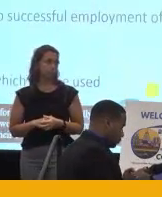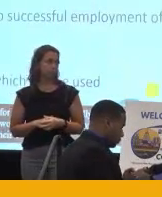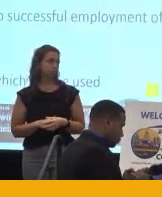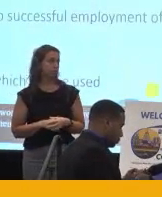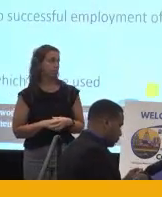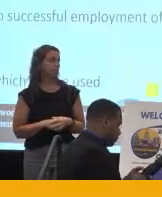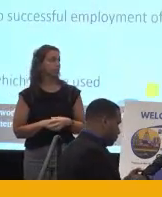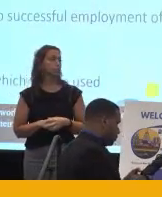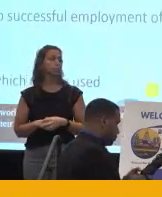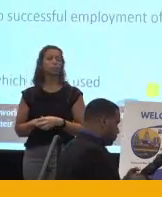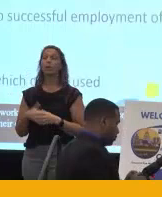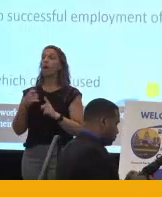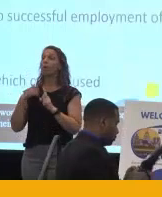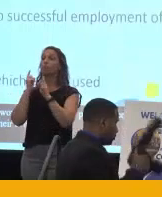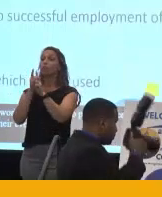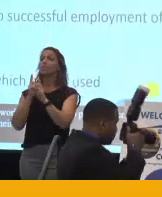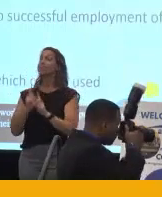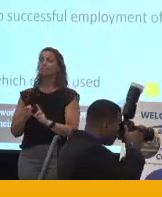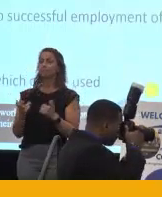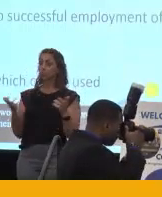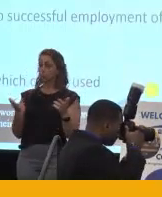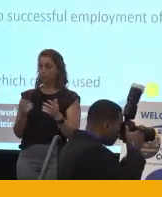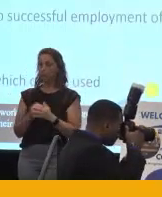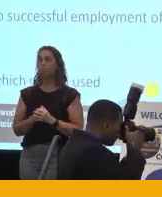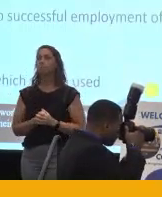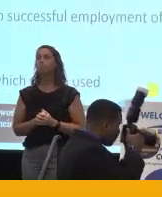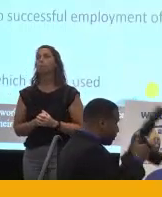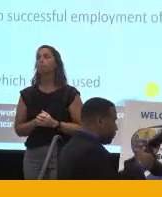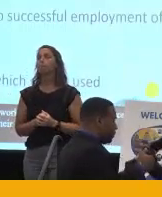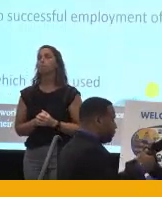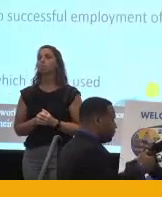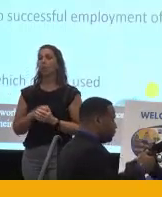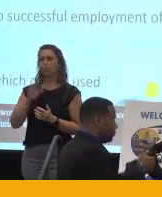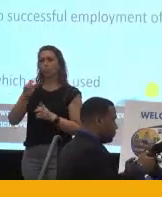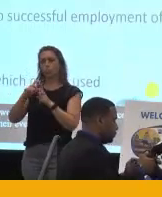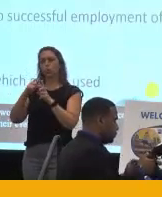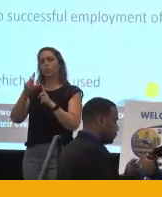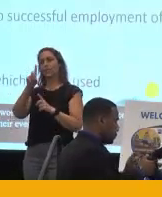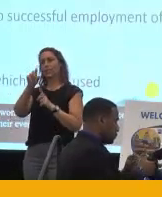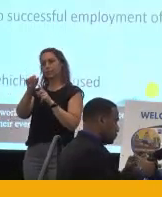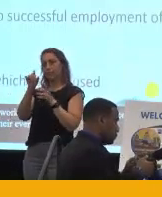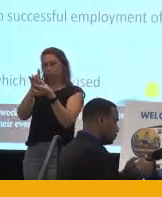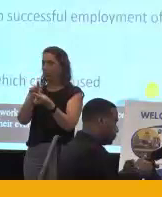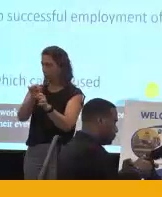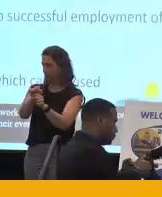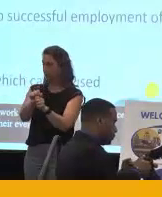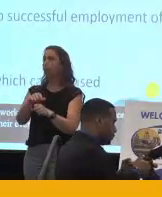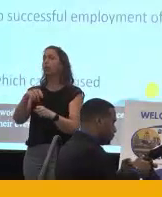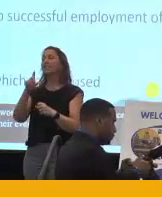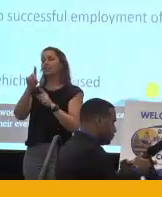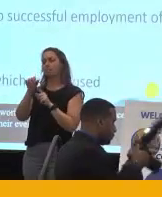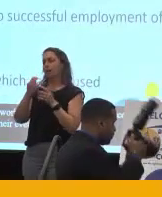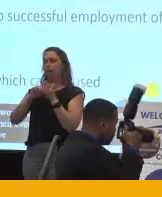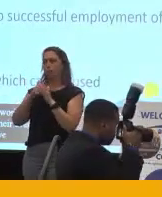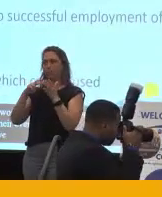So some of our objectives today are going to be to look at how we define disability in employment and assistive